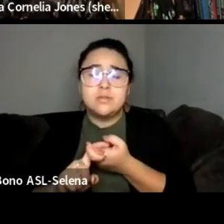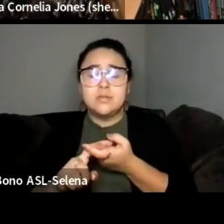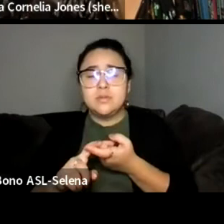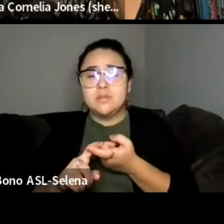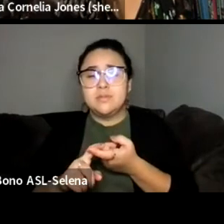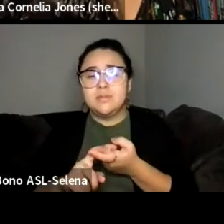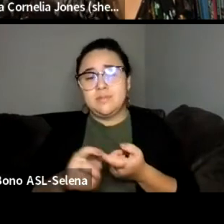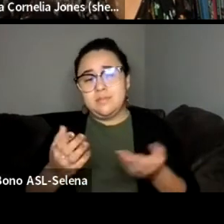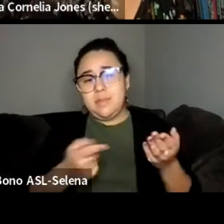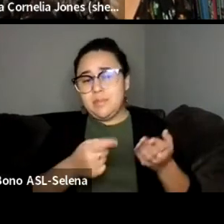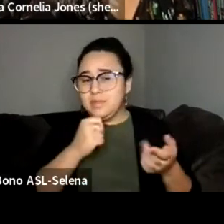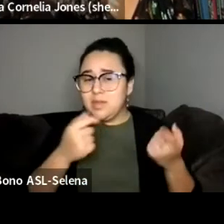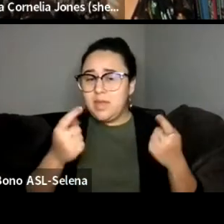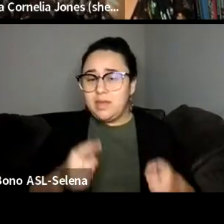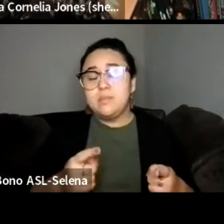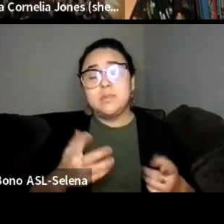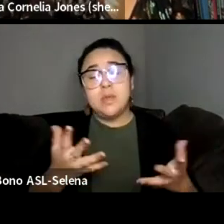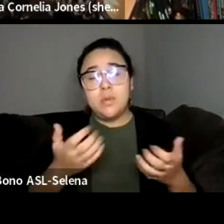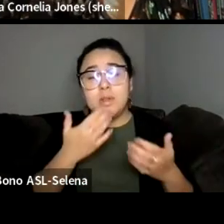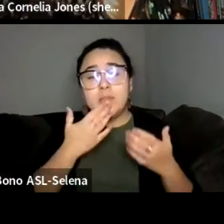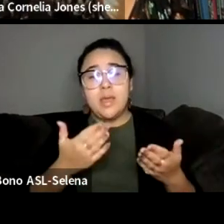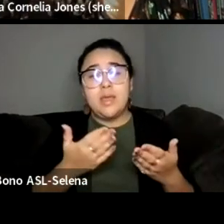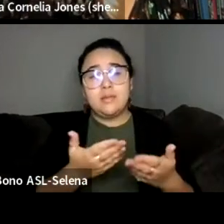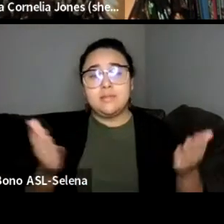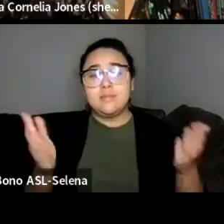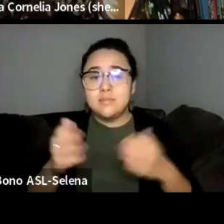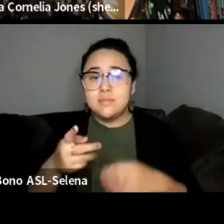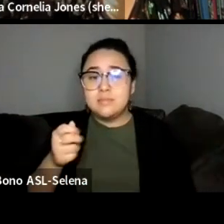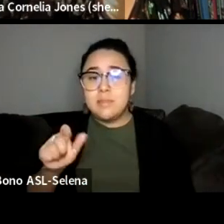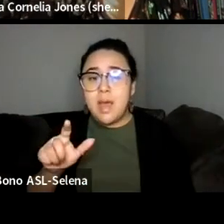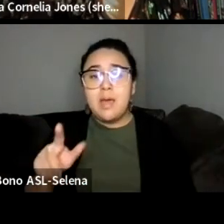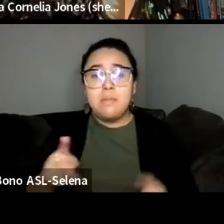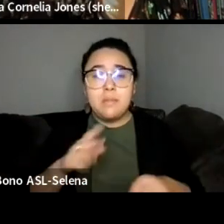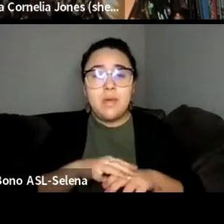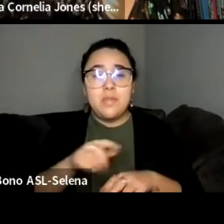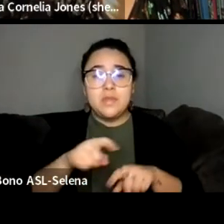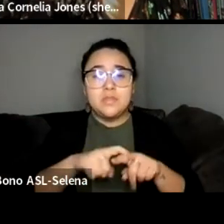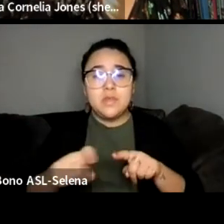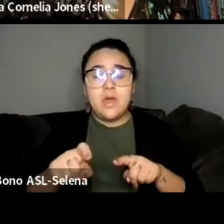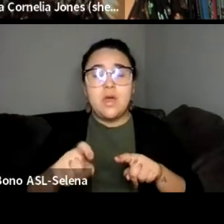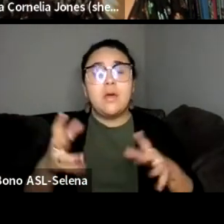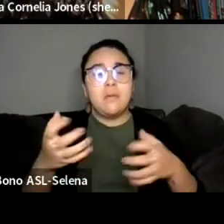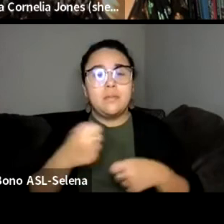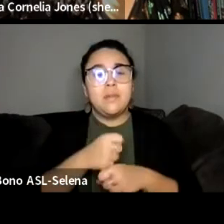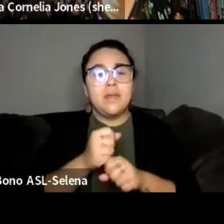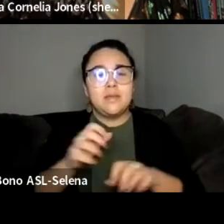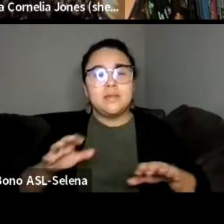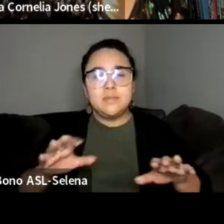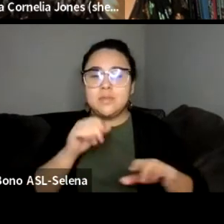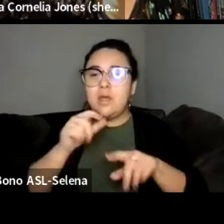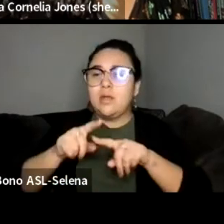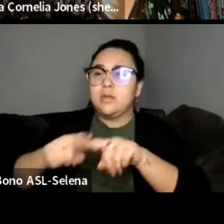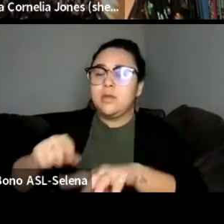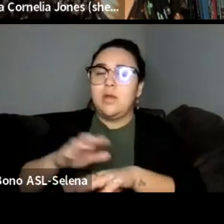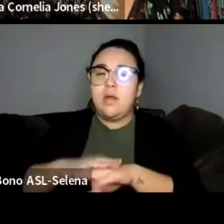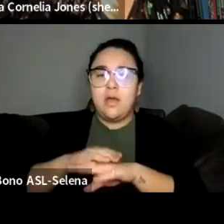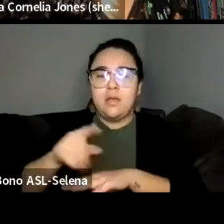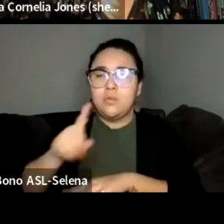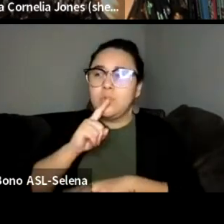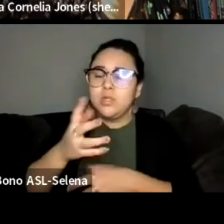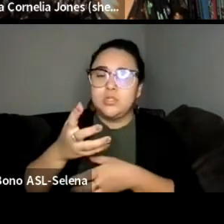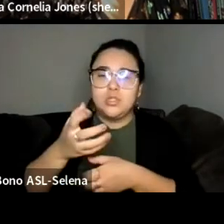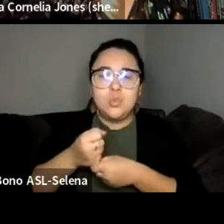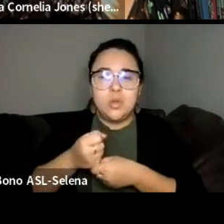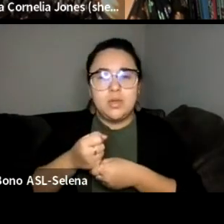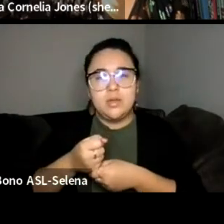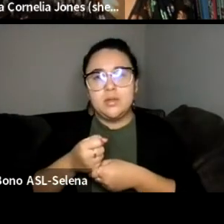what PAAL and in general, everyone on this call probably wants to create, a space where you don't have to count on that. You don't have to count on having a really trusting,